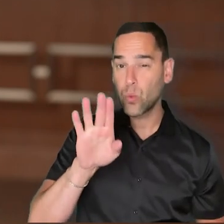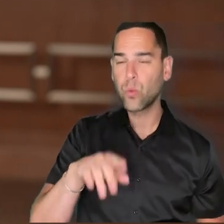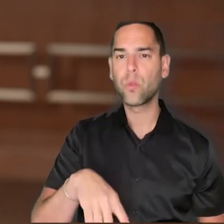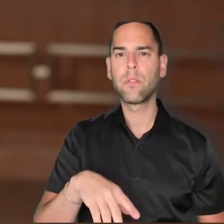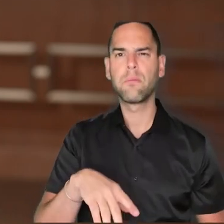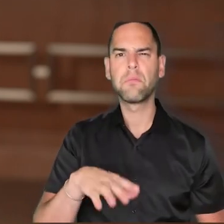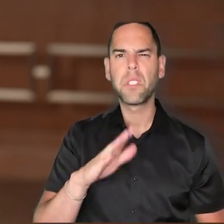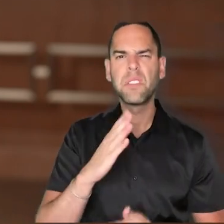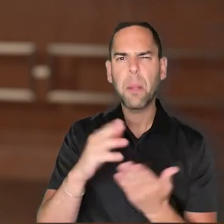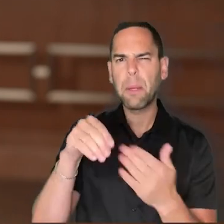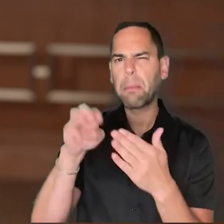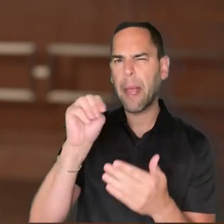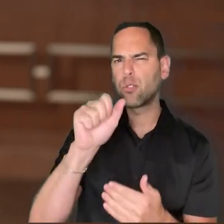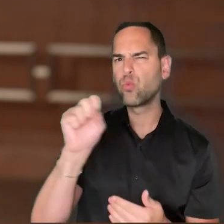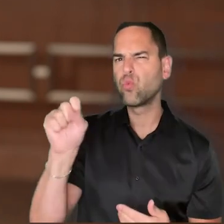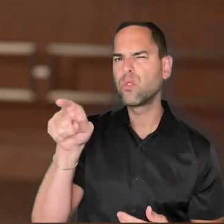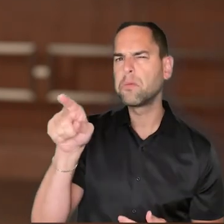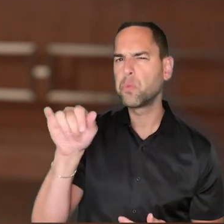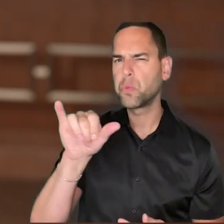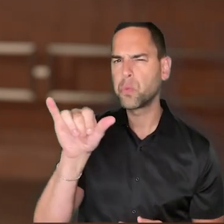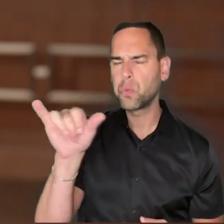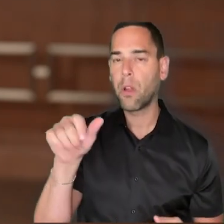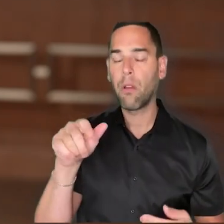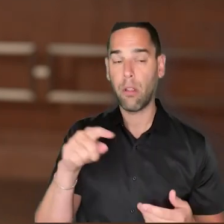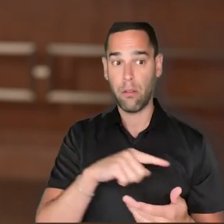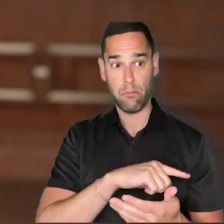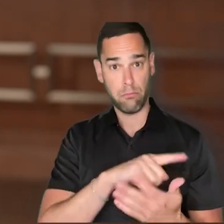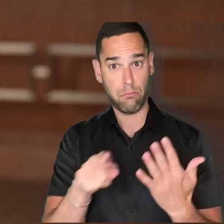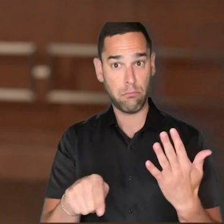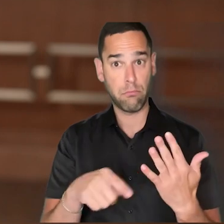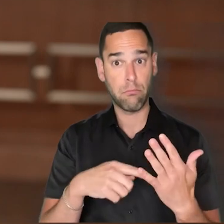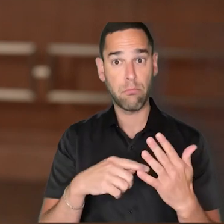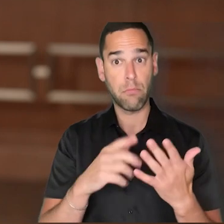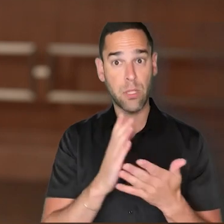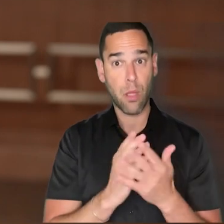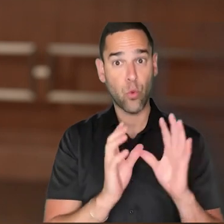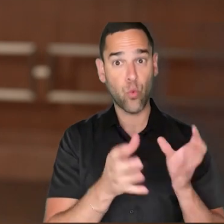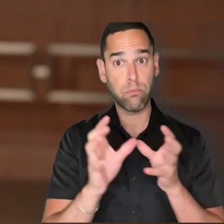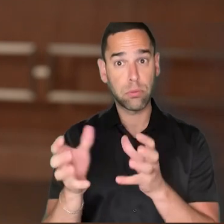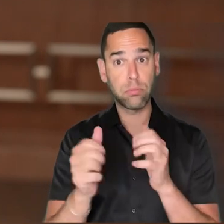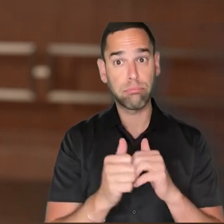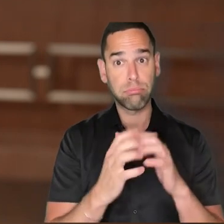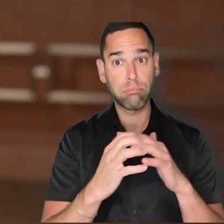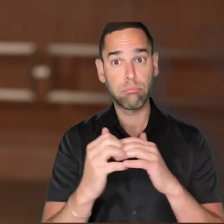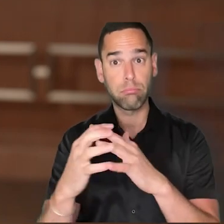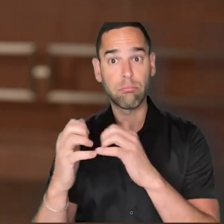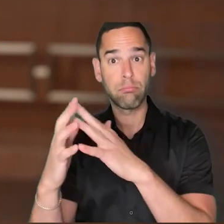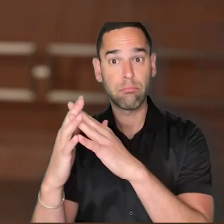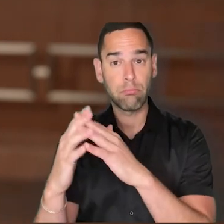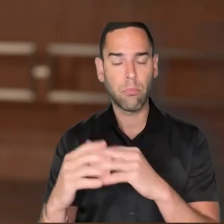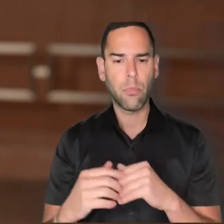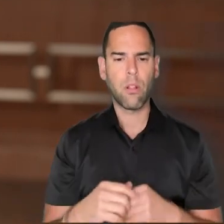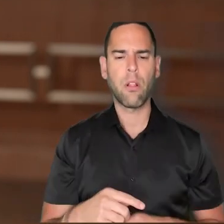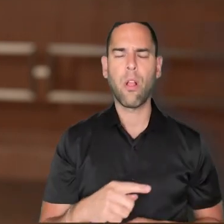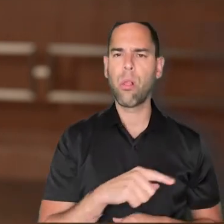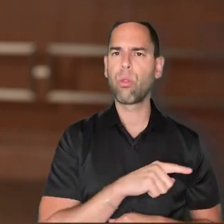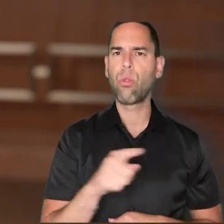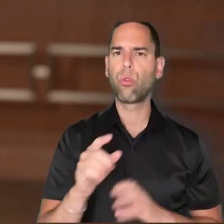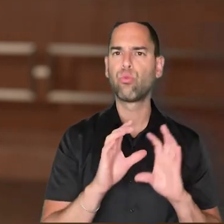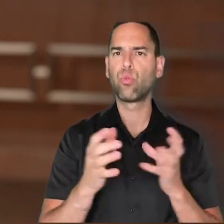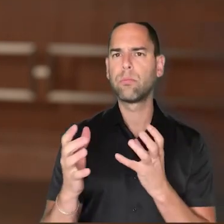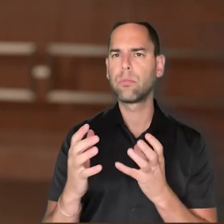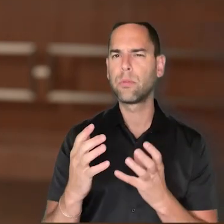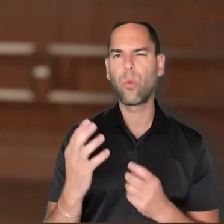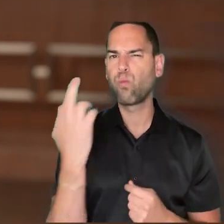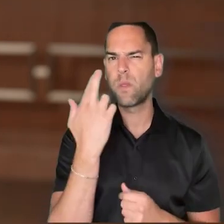College, I'm sure some up in Massachusetts also, were beginning to form these groups. And the groups were really